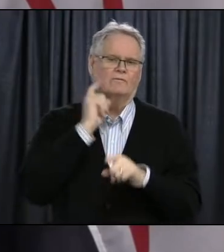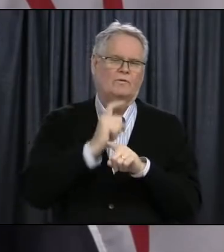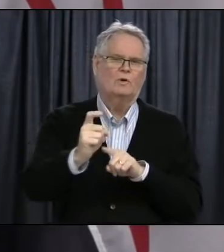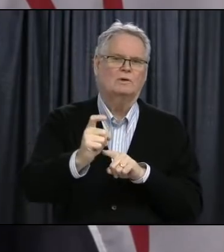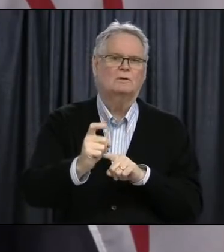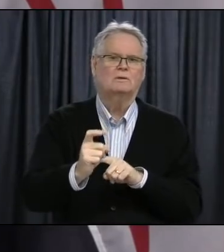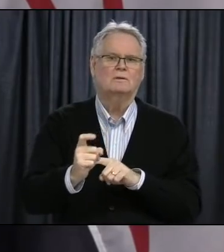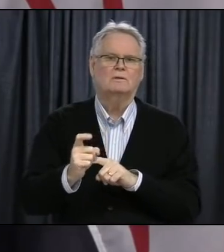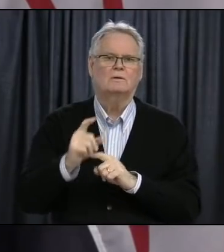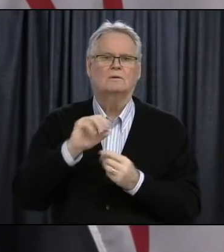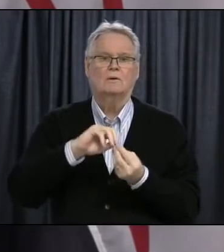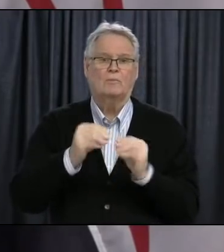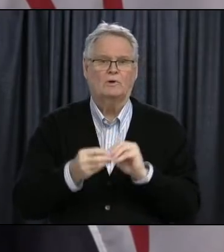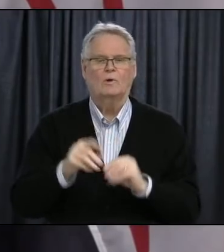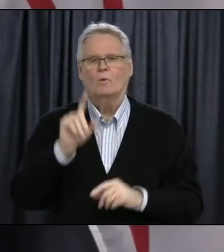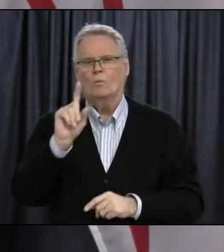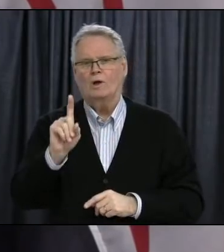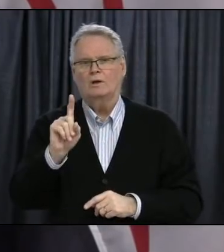toll-free